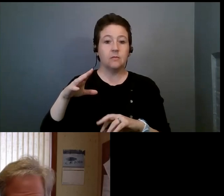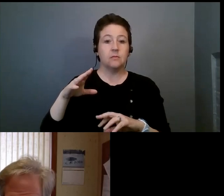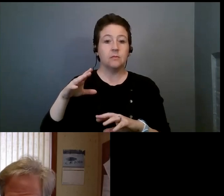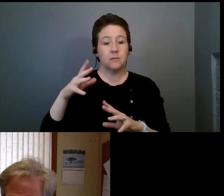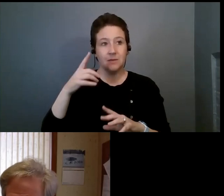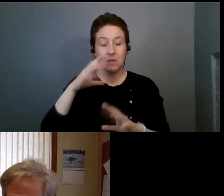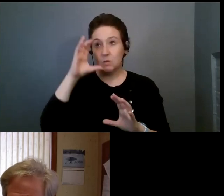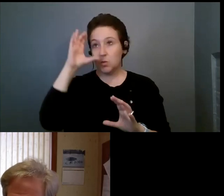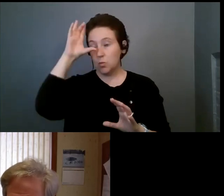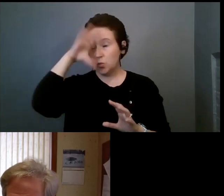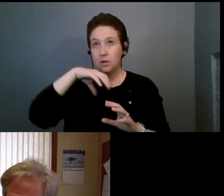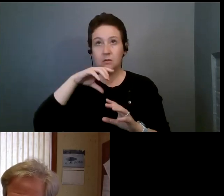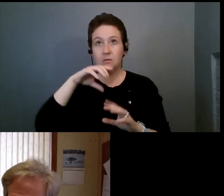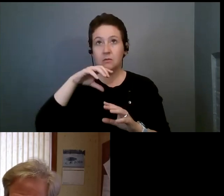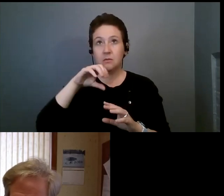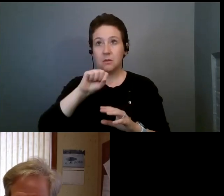strange semester.